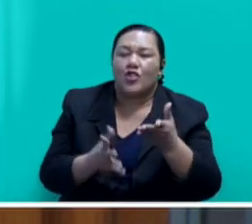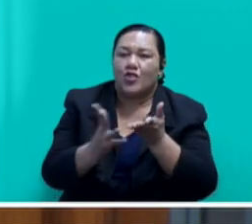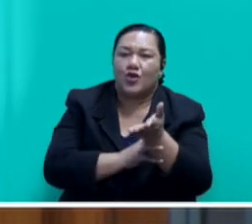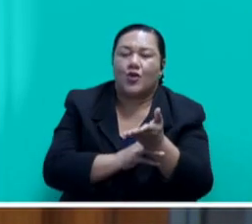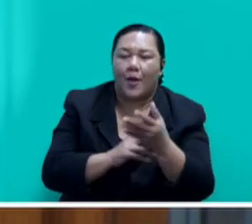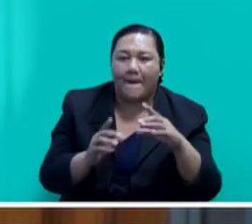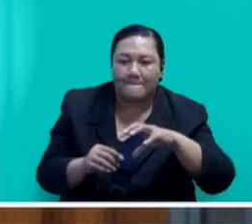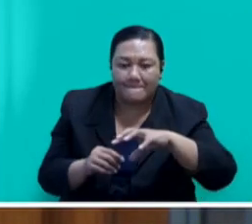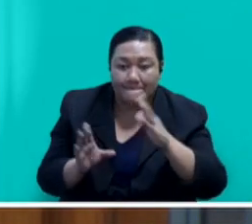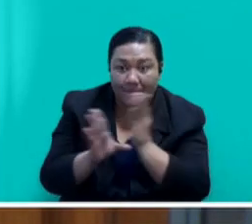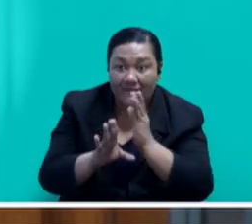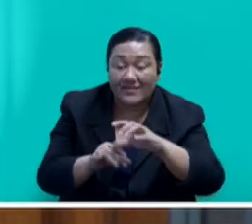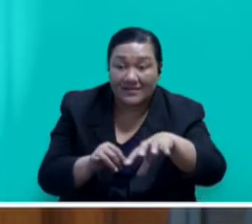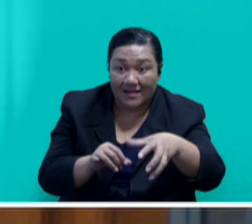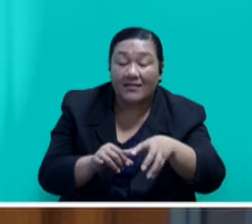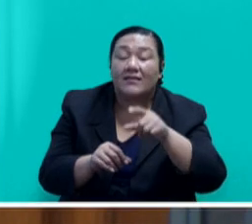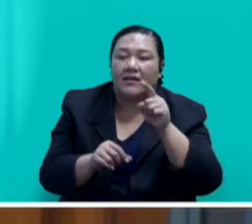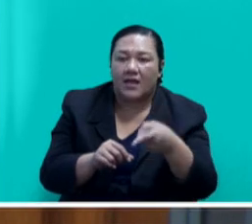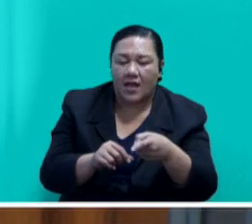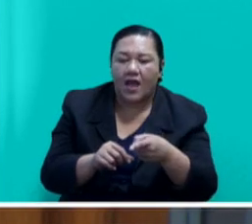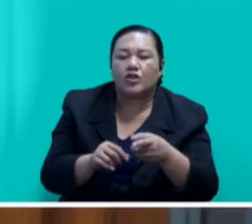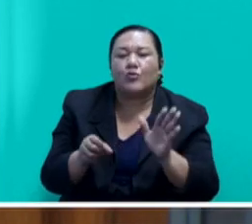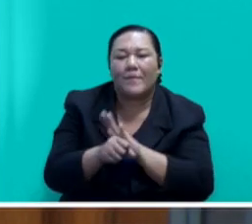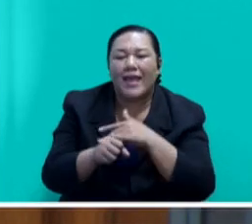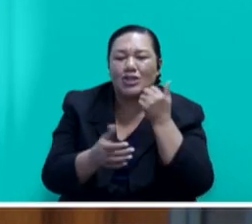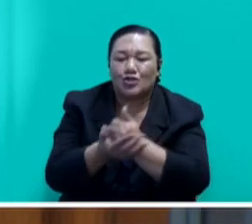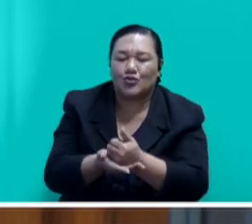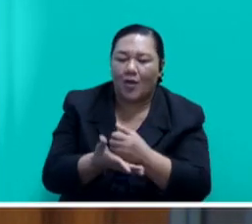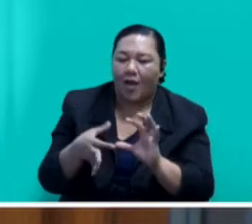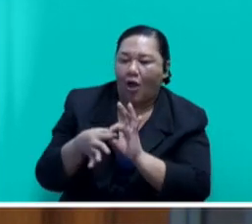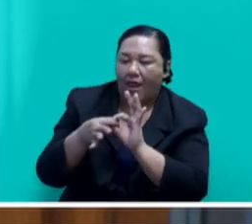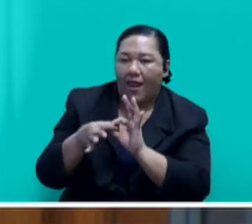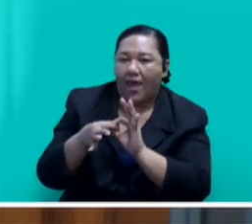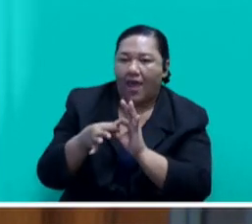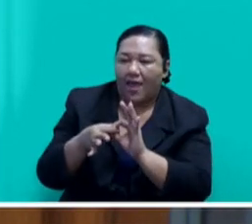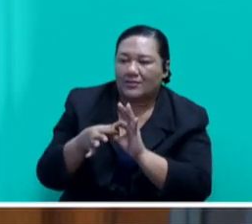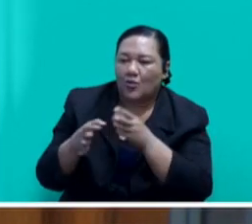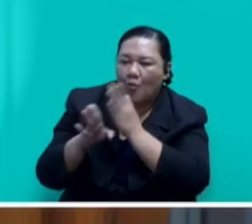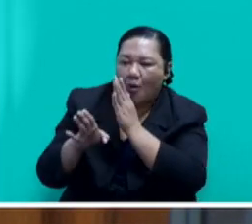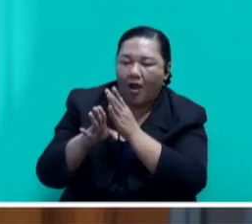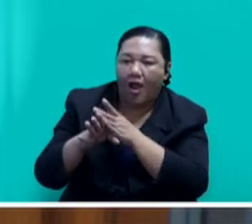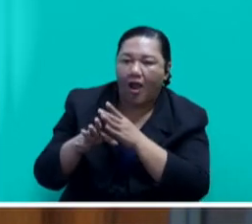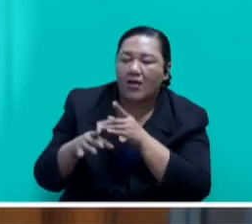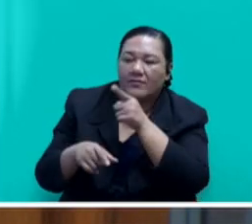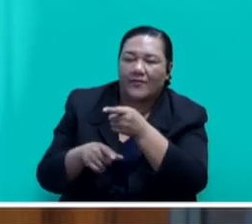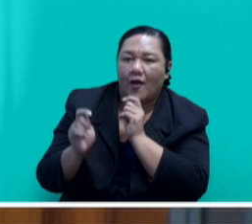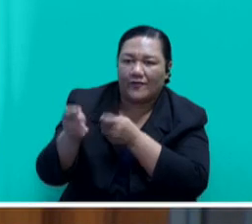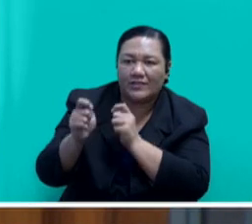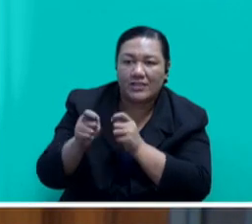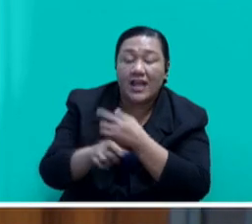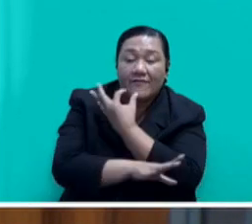to focus on a mass production of selected fisheries commodities and diversification into agriculture and forestry